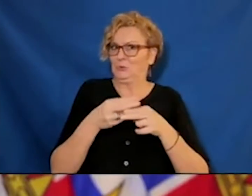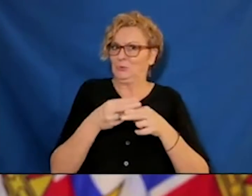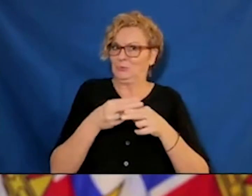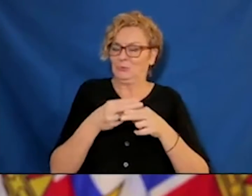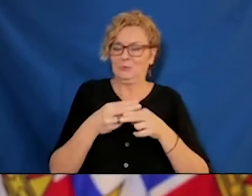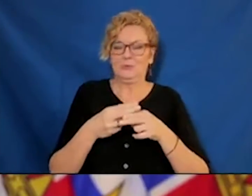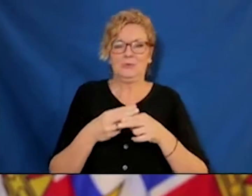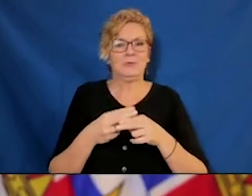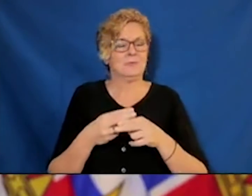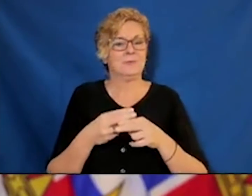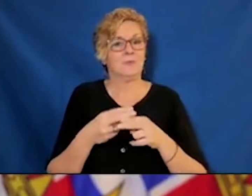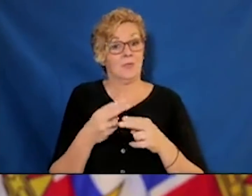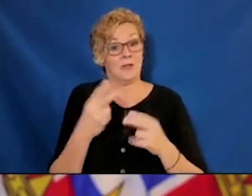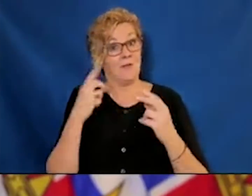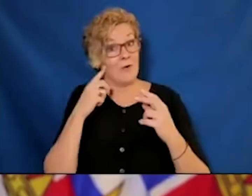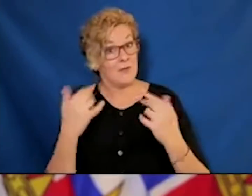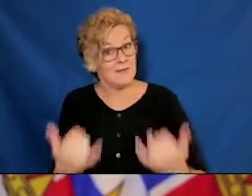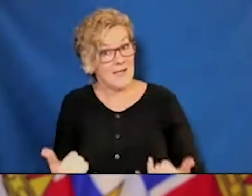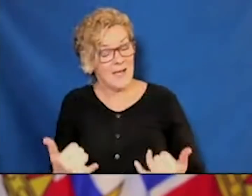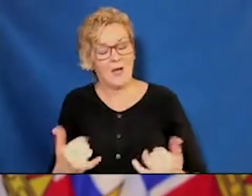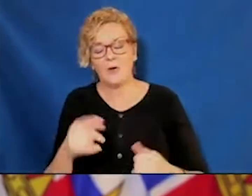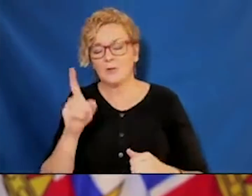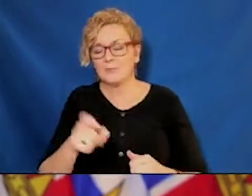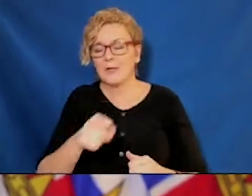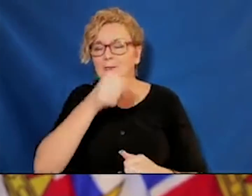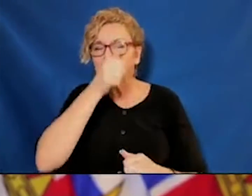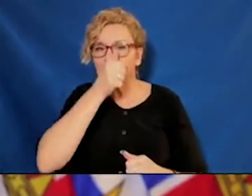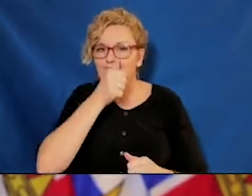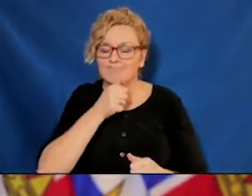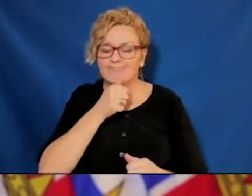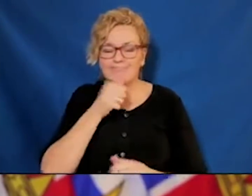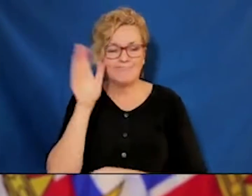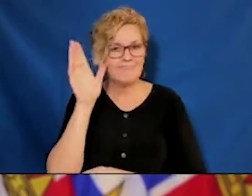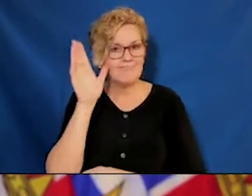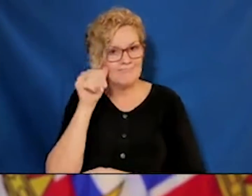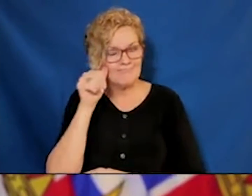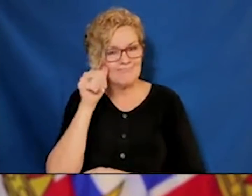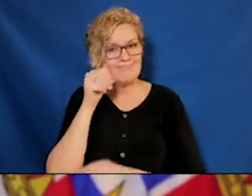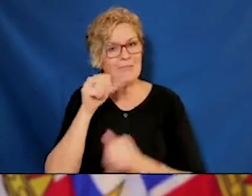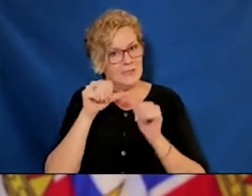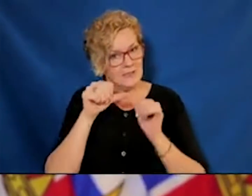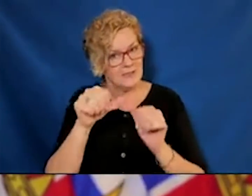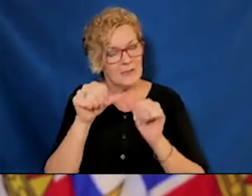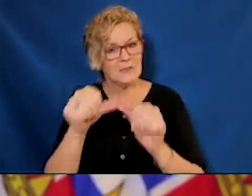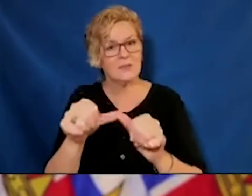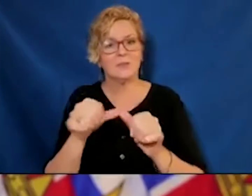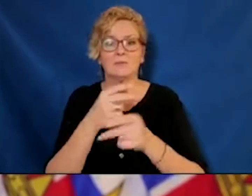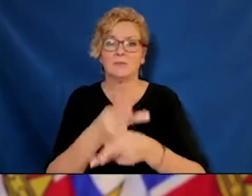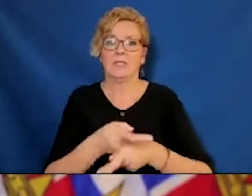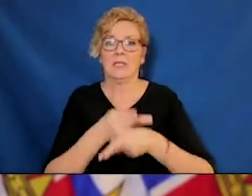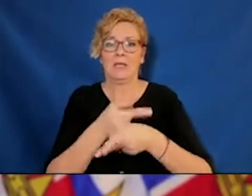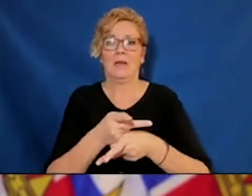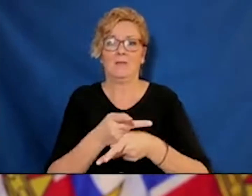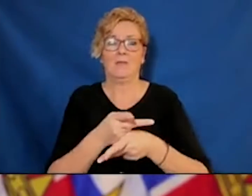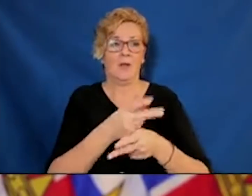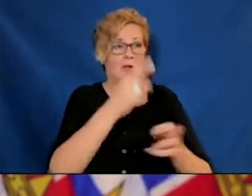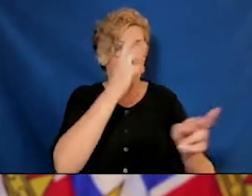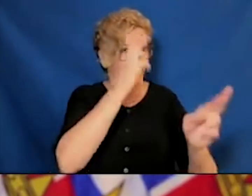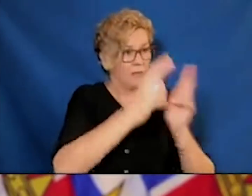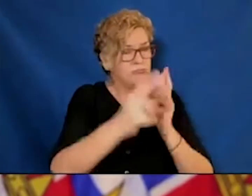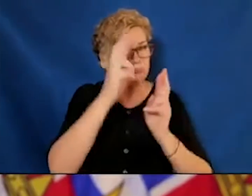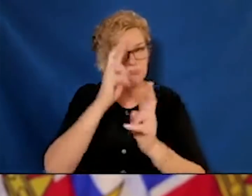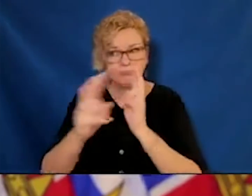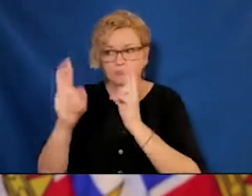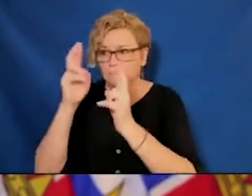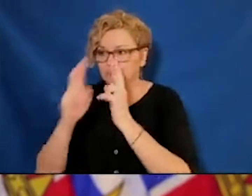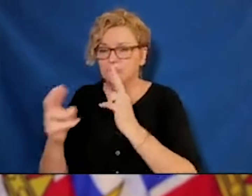friends. Kindness, compassion, tolerance, and understanding for each other is what